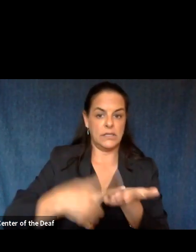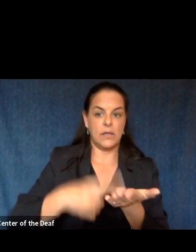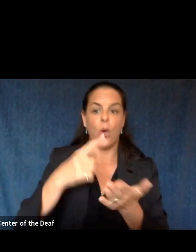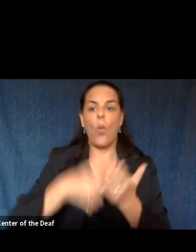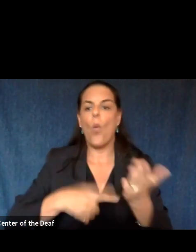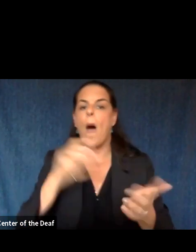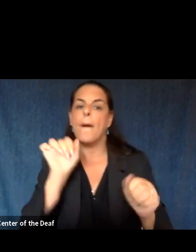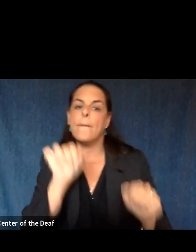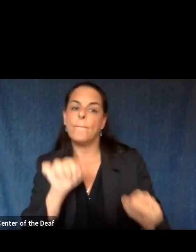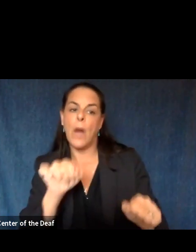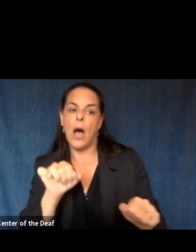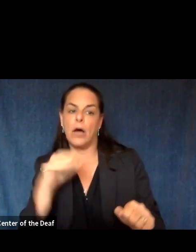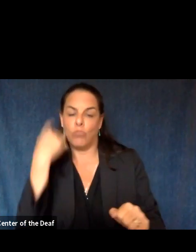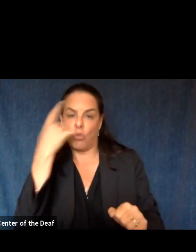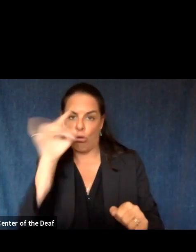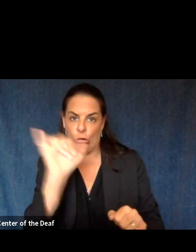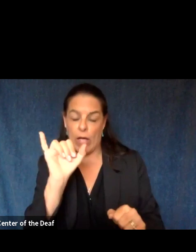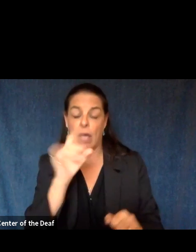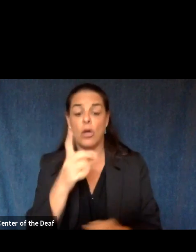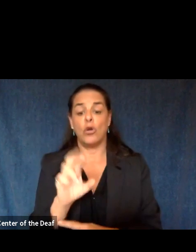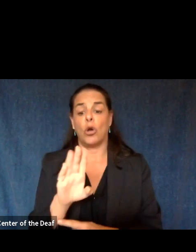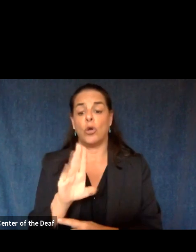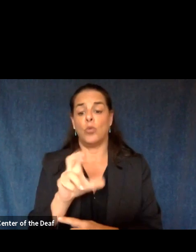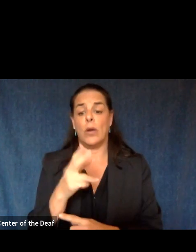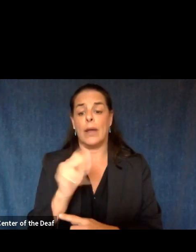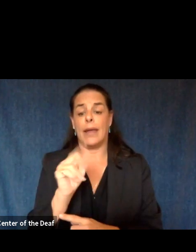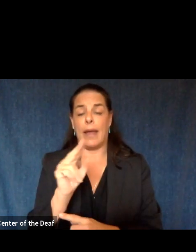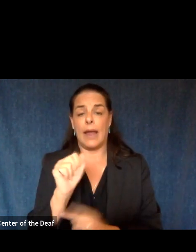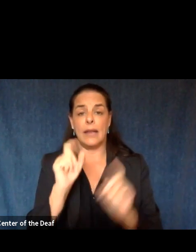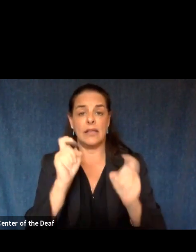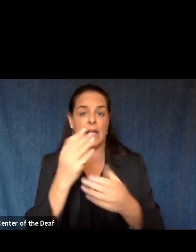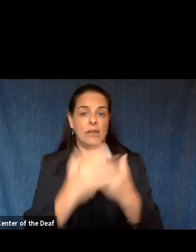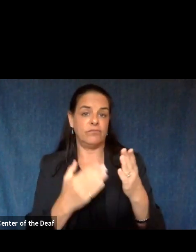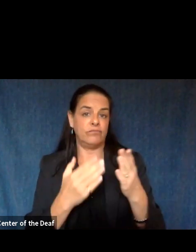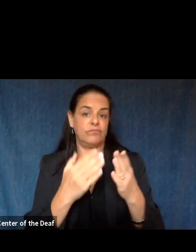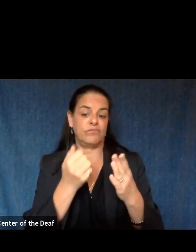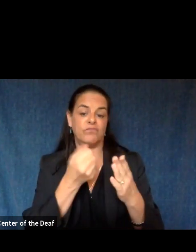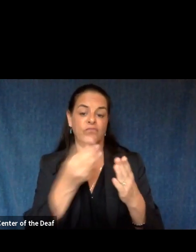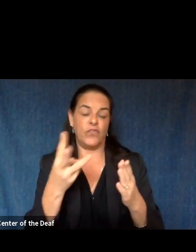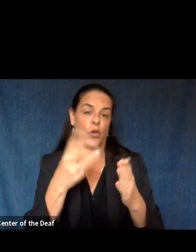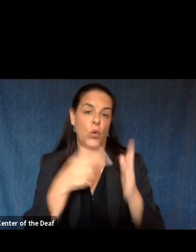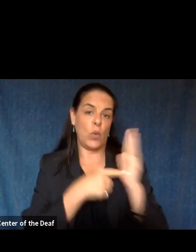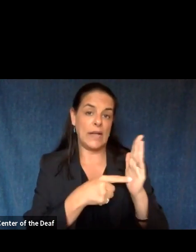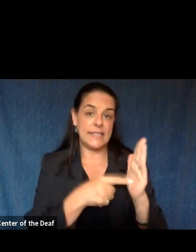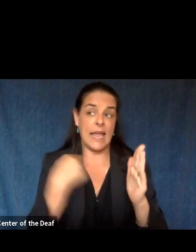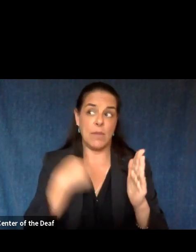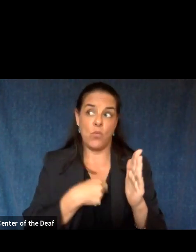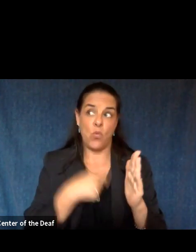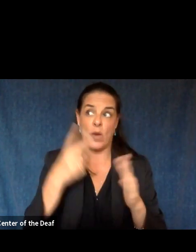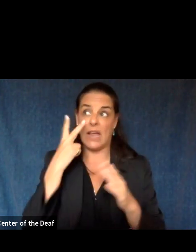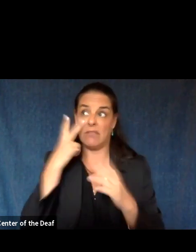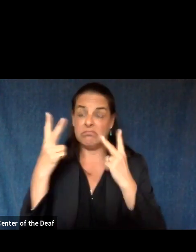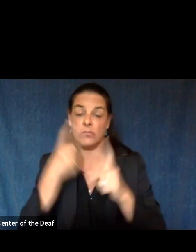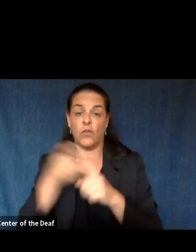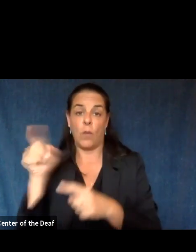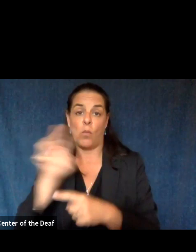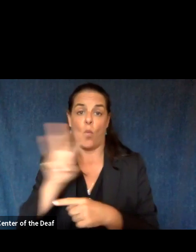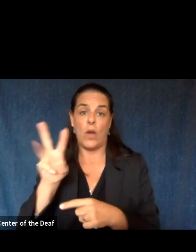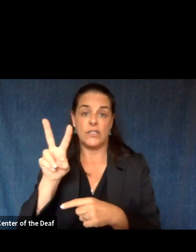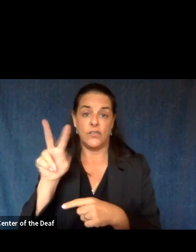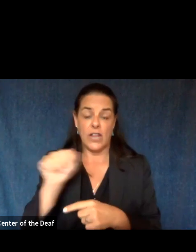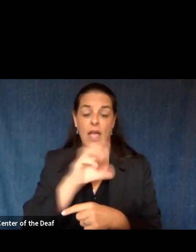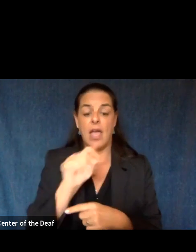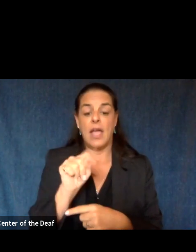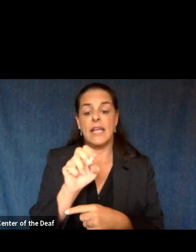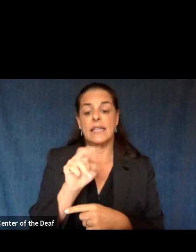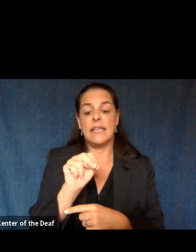look like. Dr. Buchanan gave some examples that we had received from West Virginia, that and then the Tennessee Department of Health had given